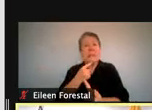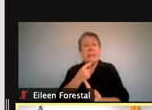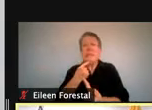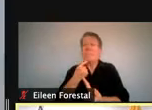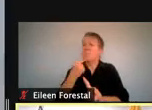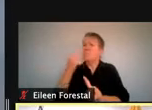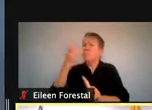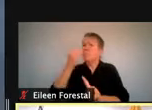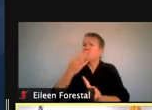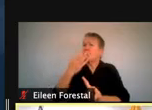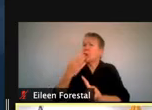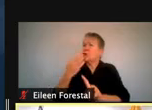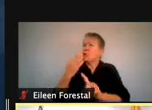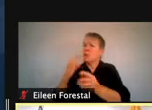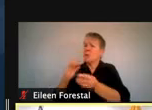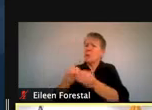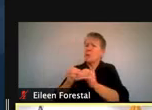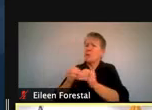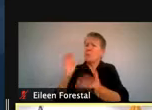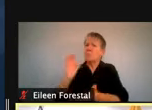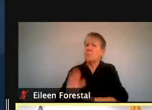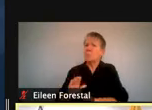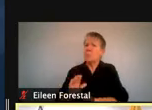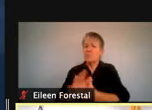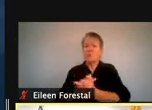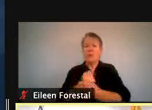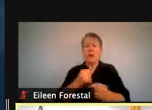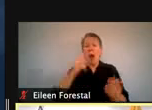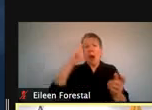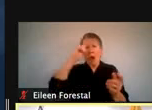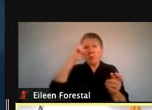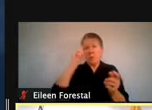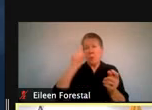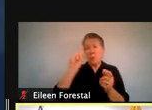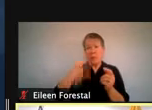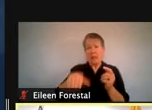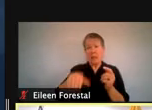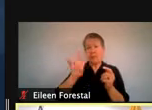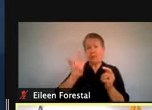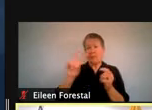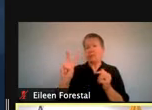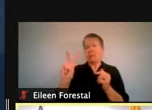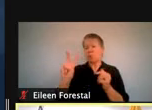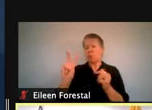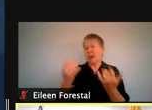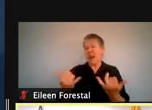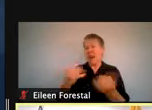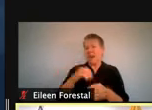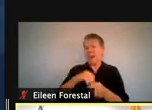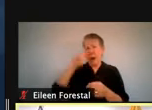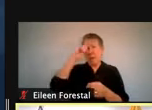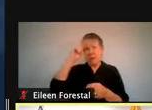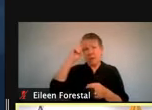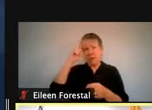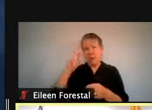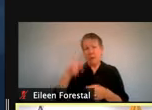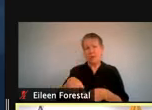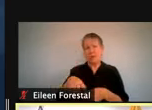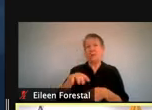night, we had 1,072 total patients. That broke down 846 confirmed COVID